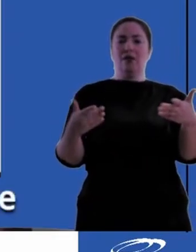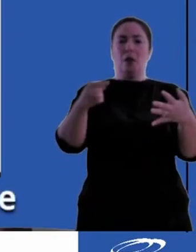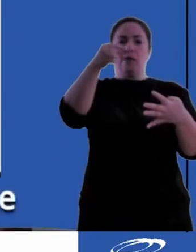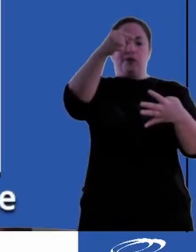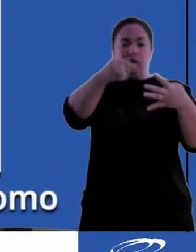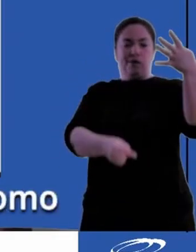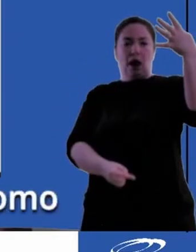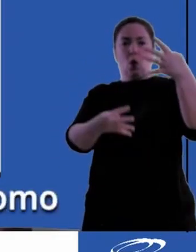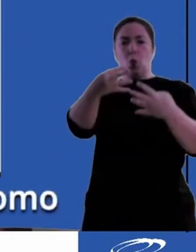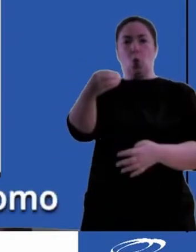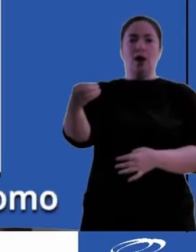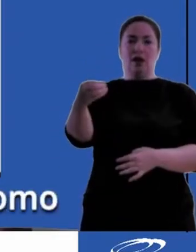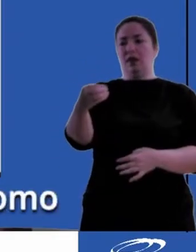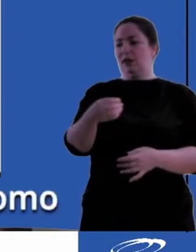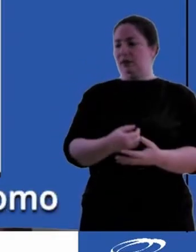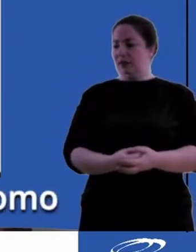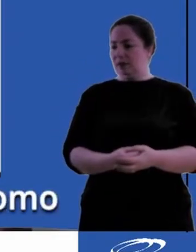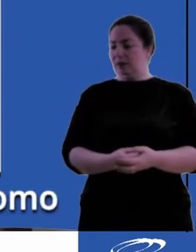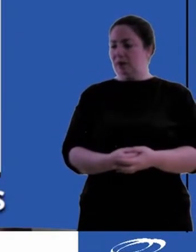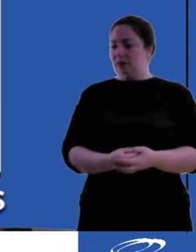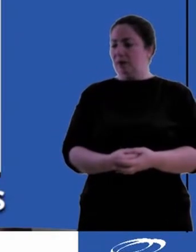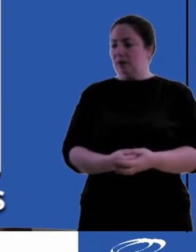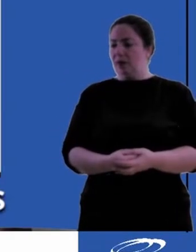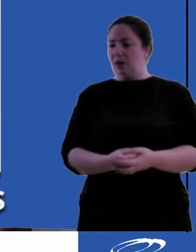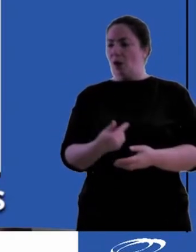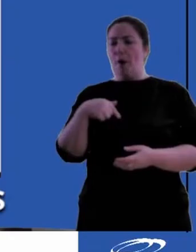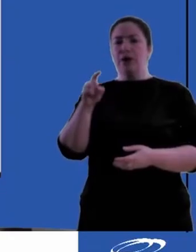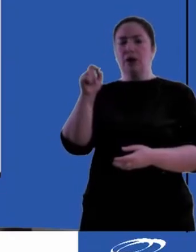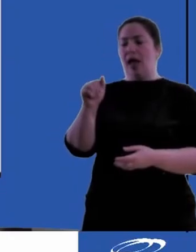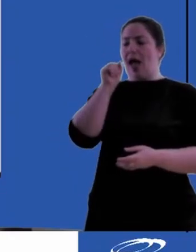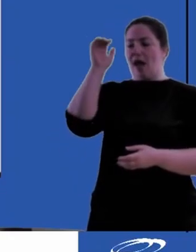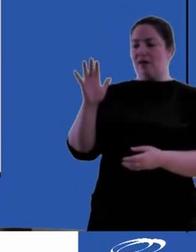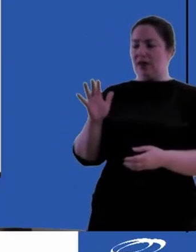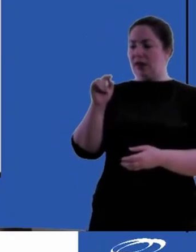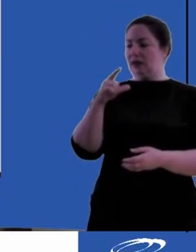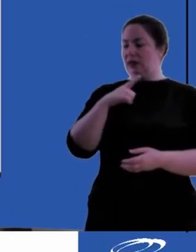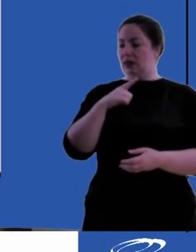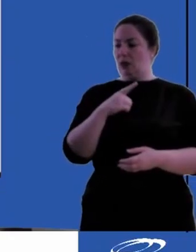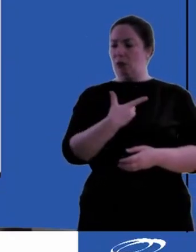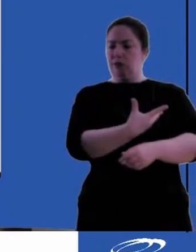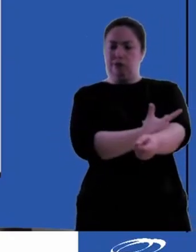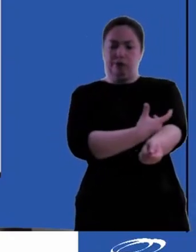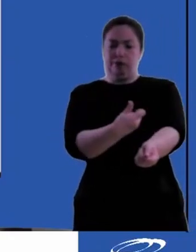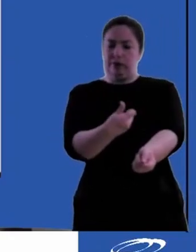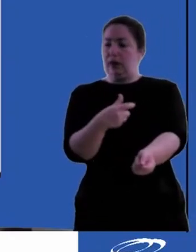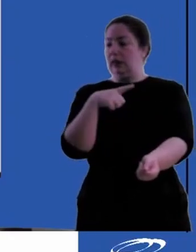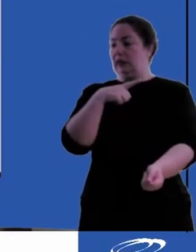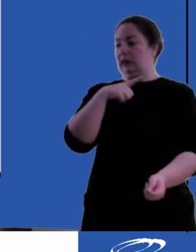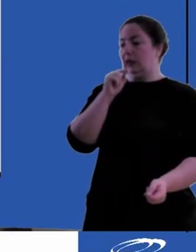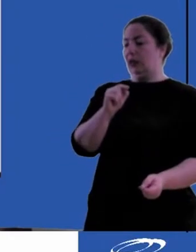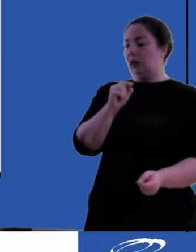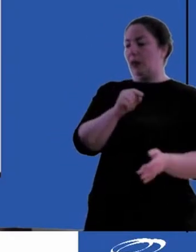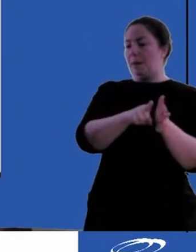really surprising to me. I just described how we do our tissue cultures in blood culture bottles. That process, the tissue culture and blood culture